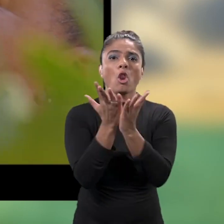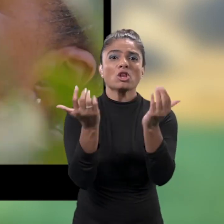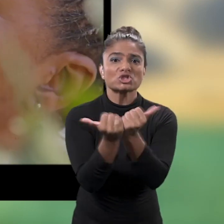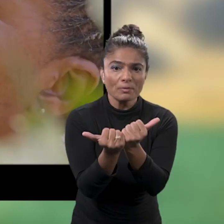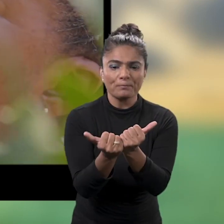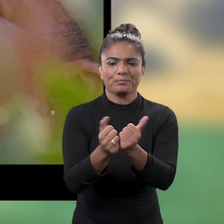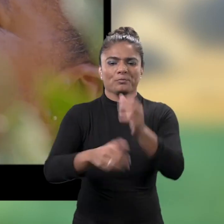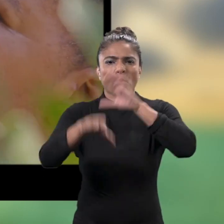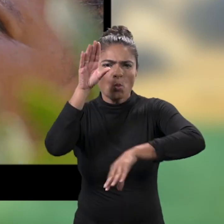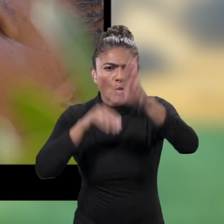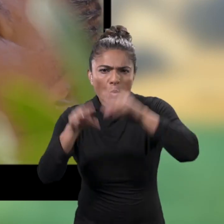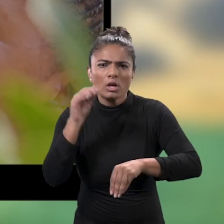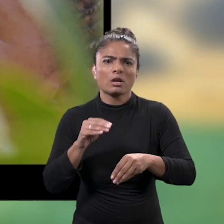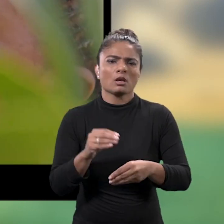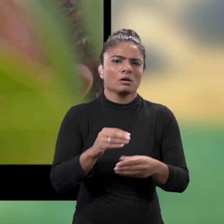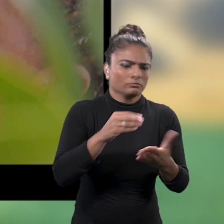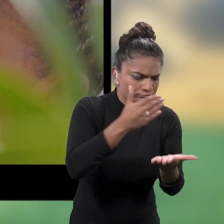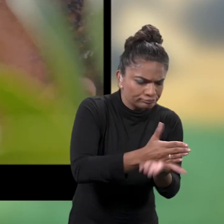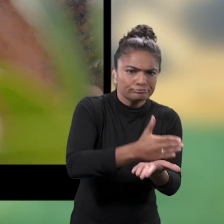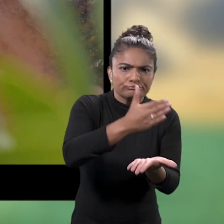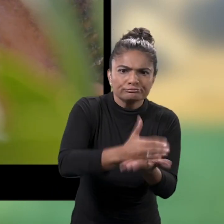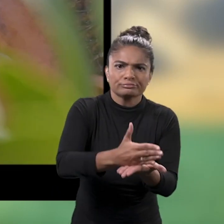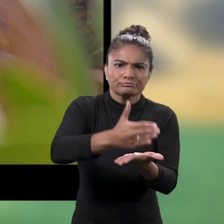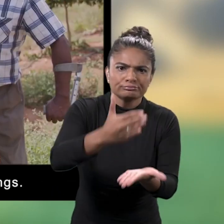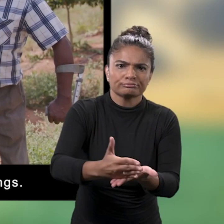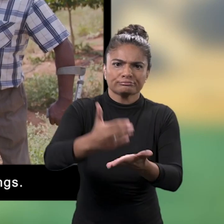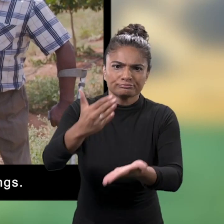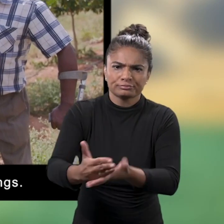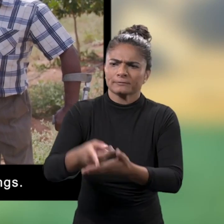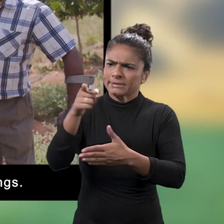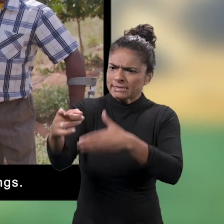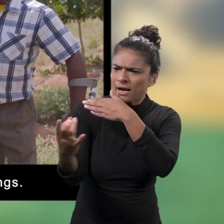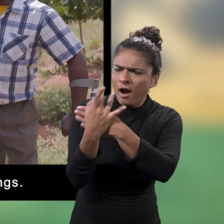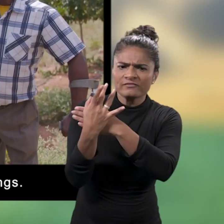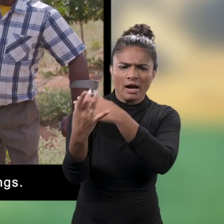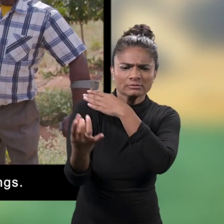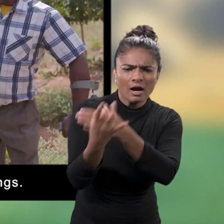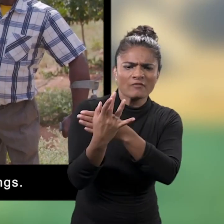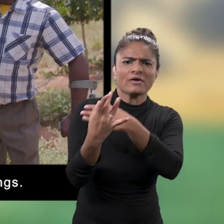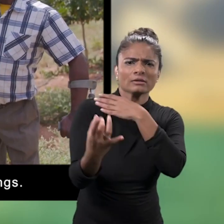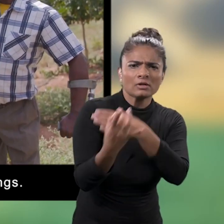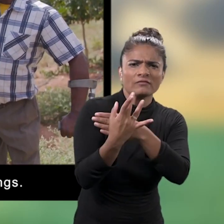kukhonekile, bakhonile usihelebha, sibe nama-learnership, sibe